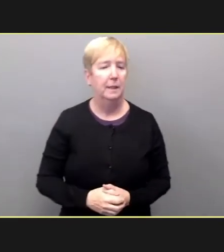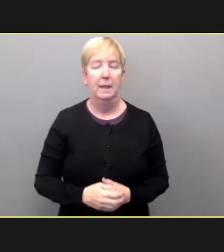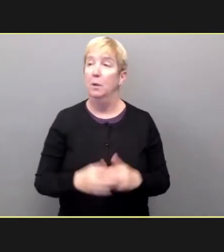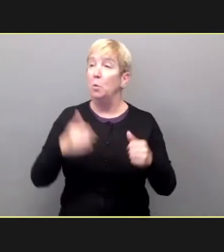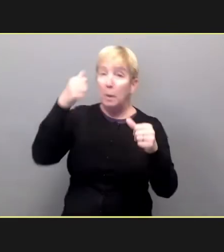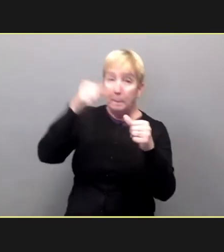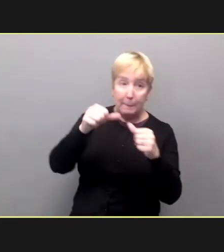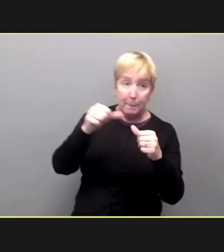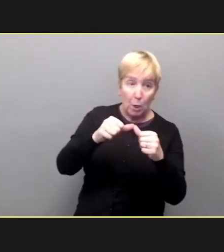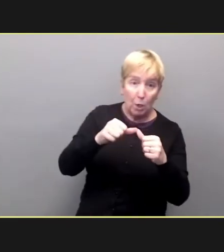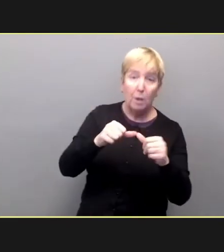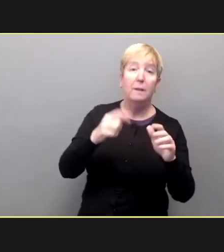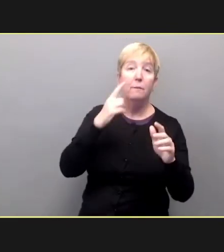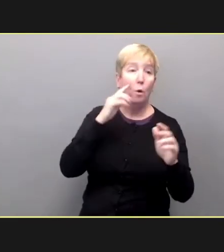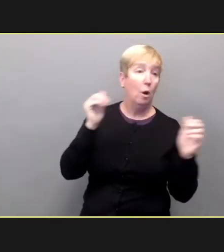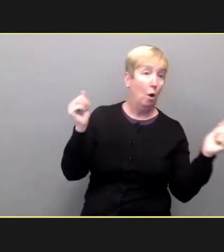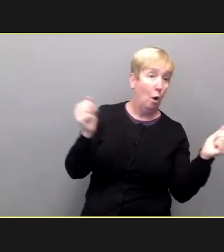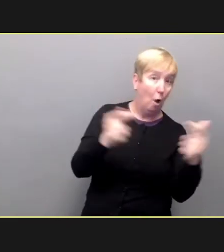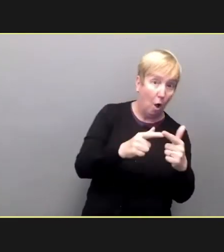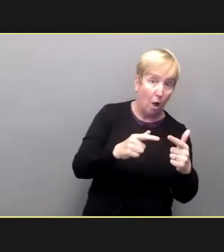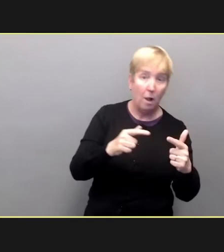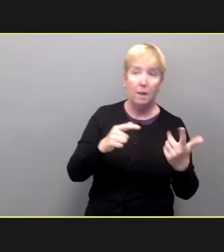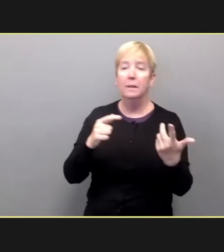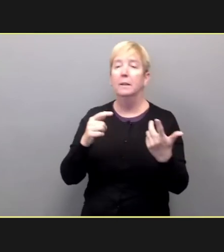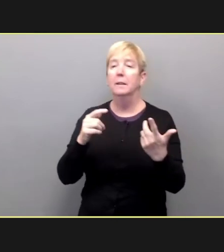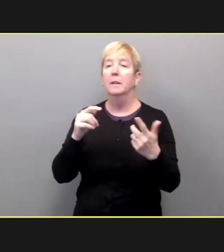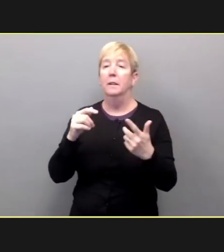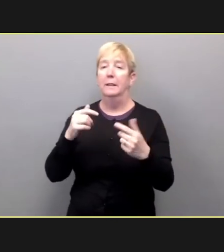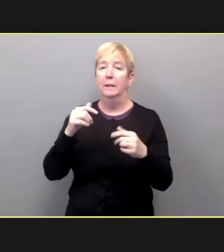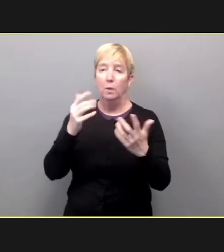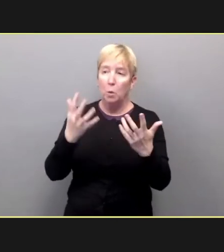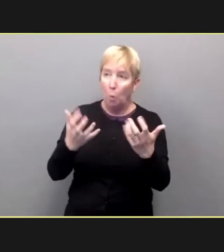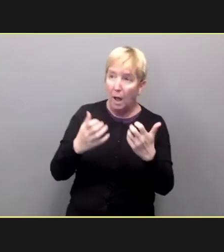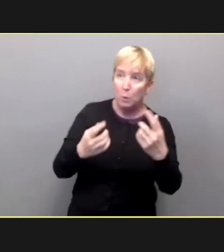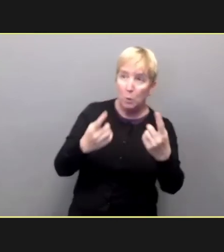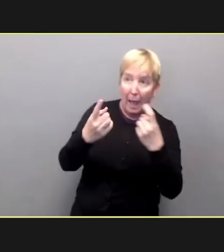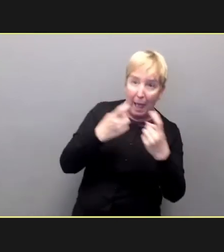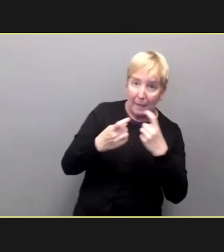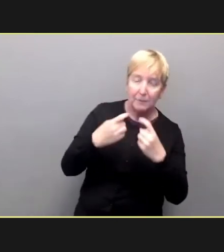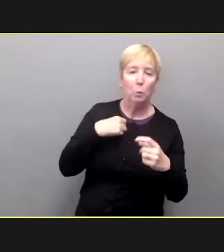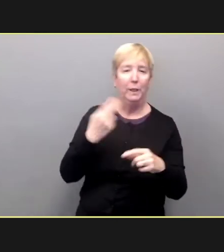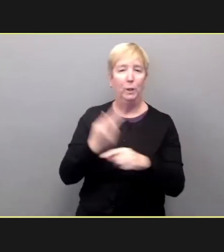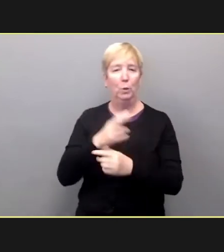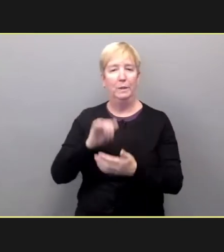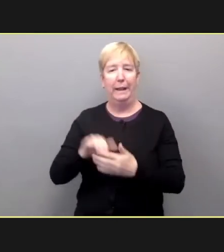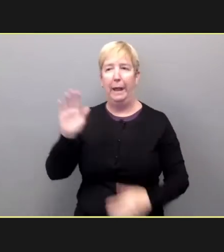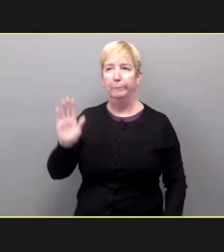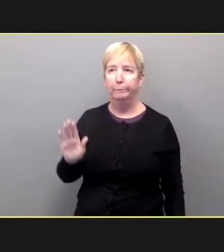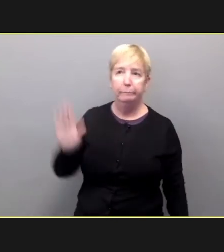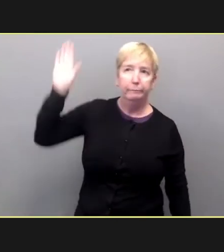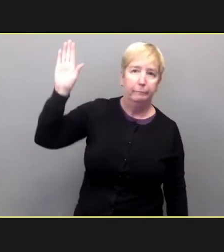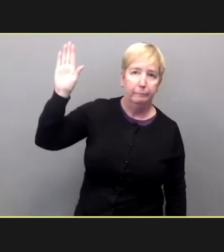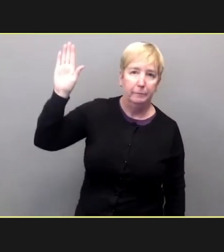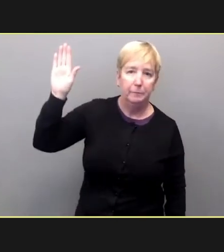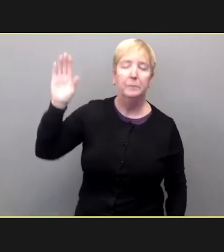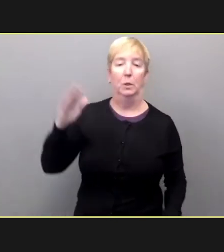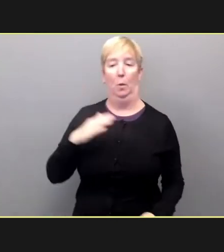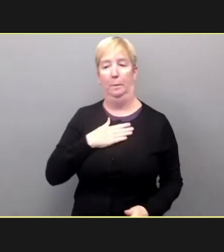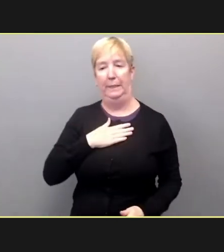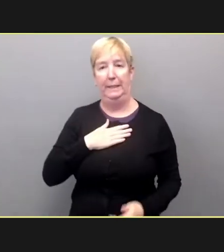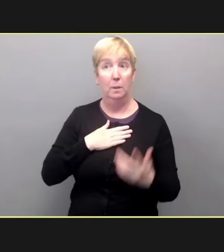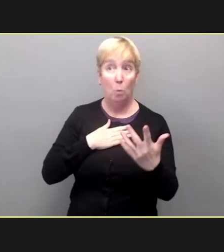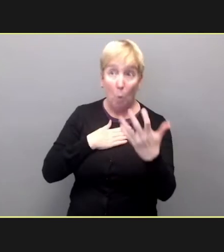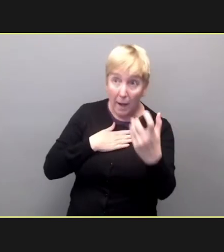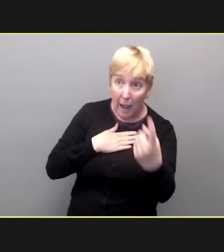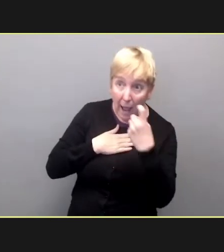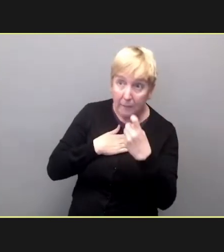for everyone, including folks who may not have joined us before, we use the raise your hand method. So please raise your